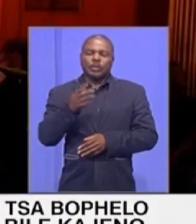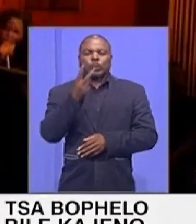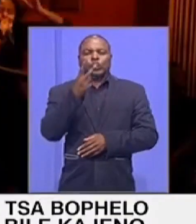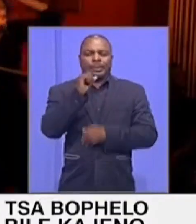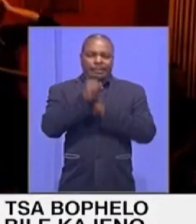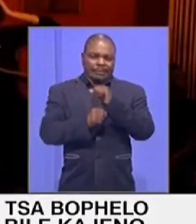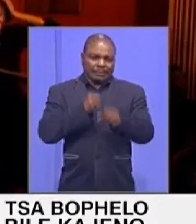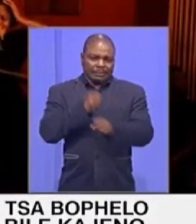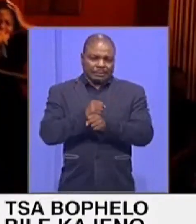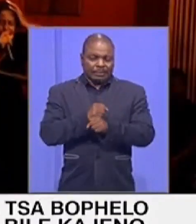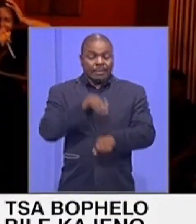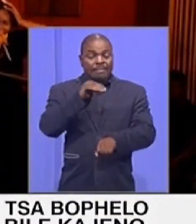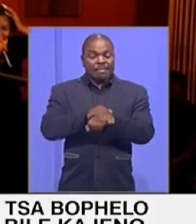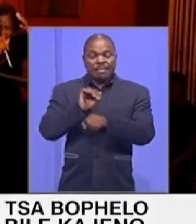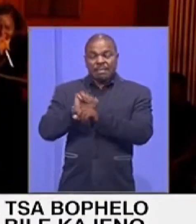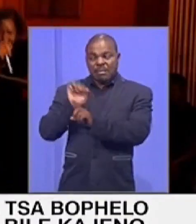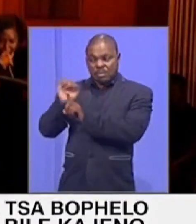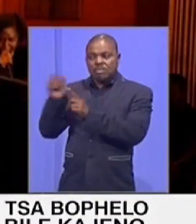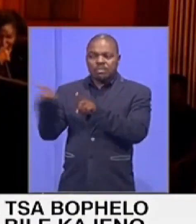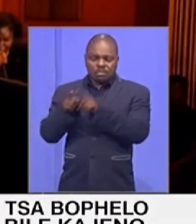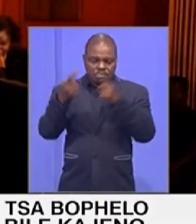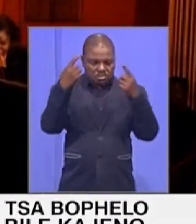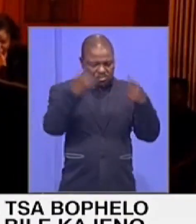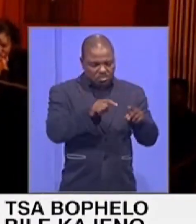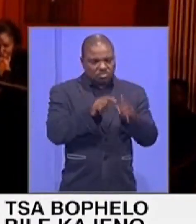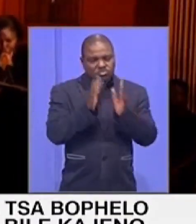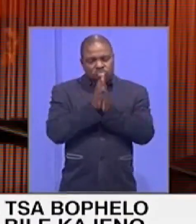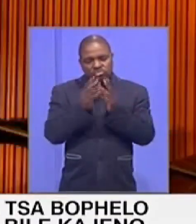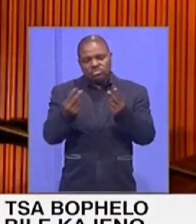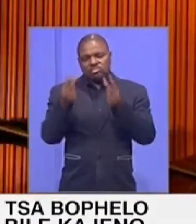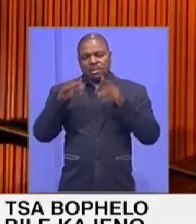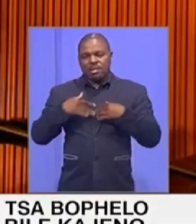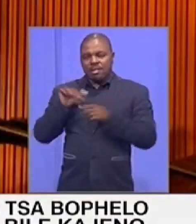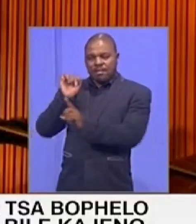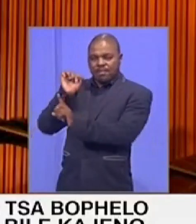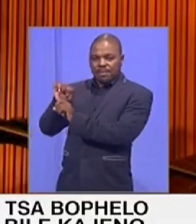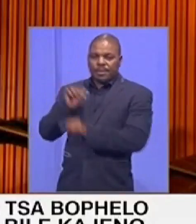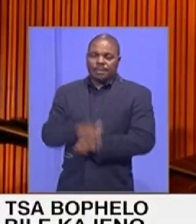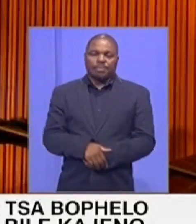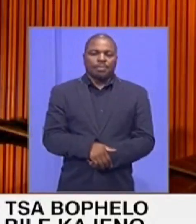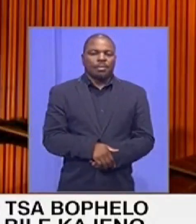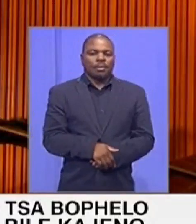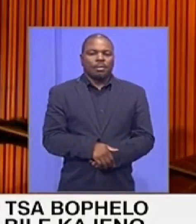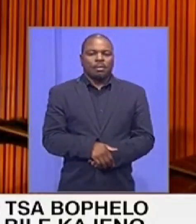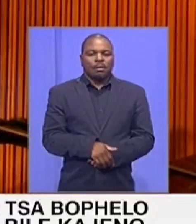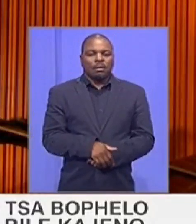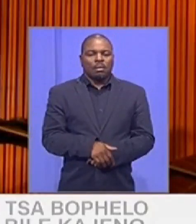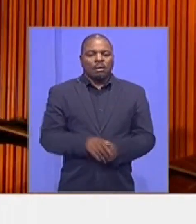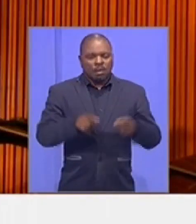SABC. Ditsala tsa gagwe ba ne ba tsenetse tirelo matshediso. Re swabile kudu